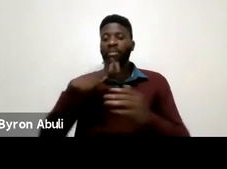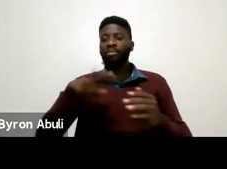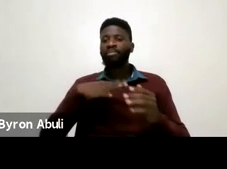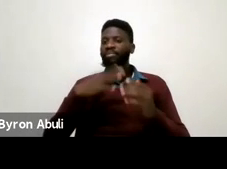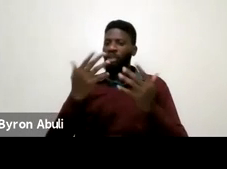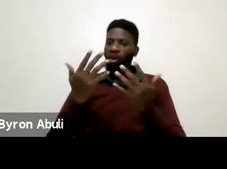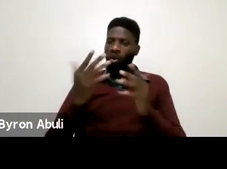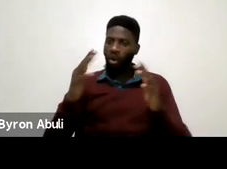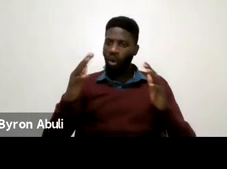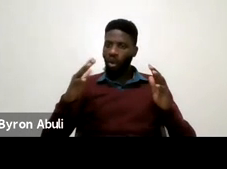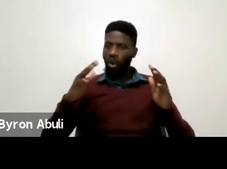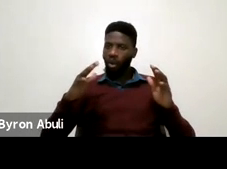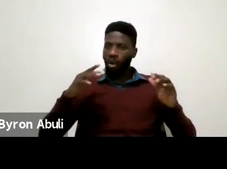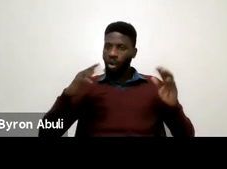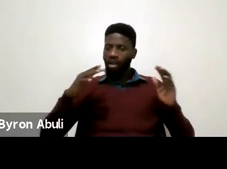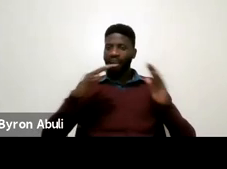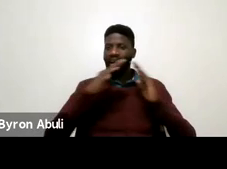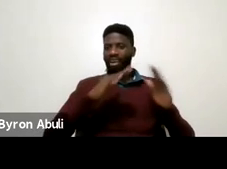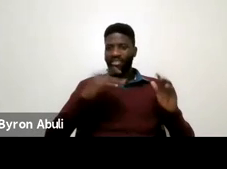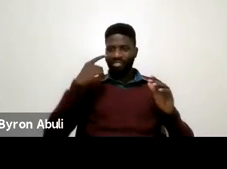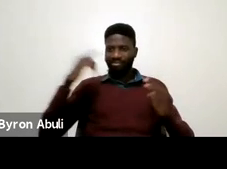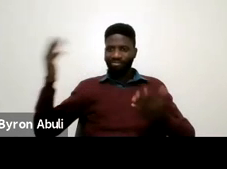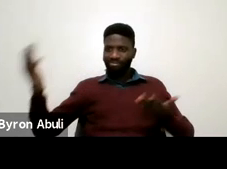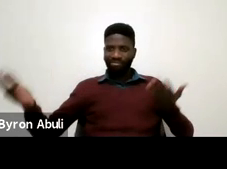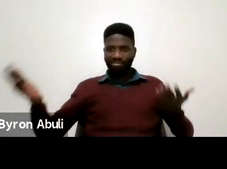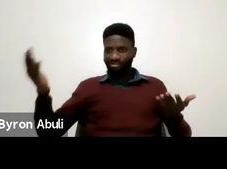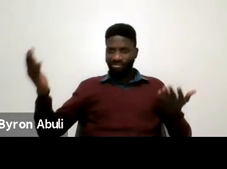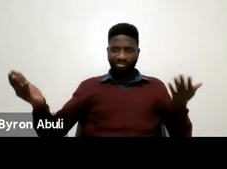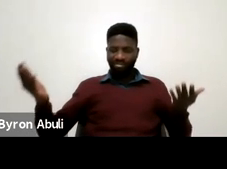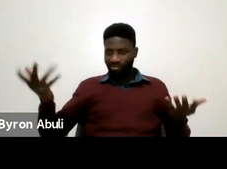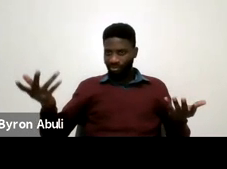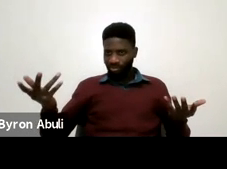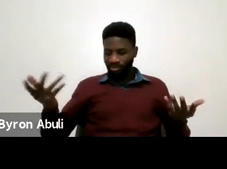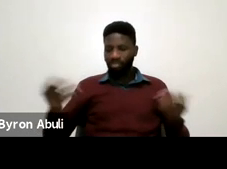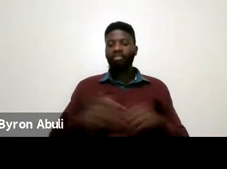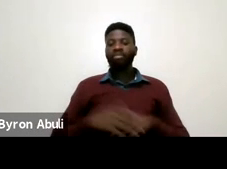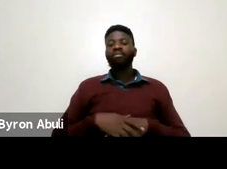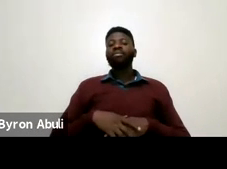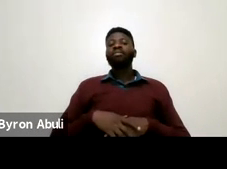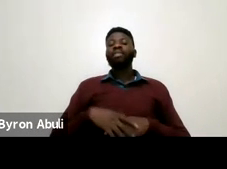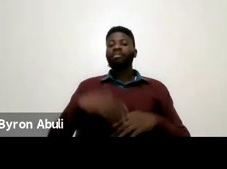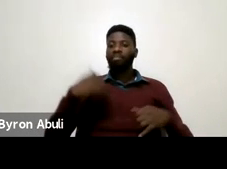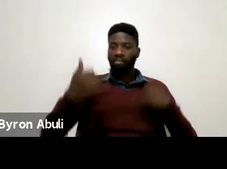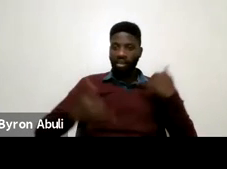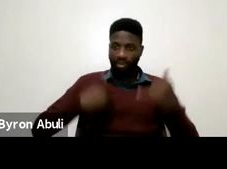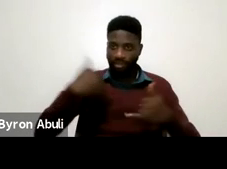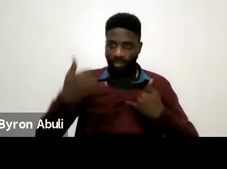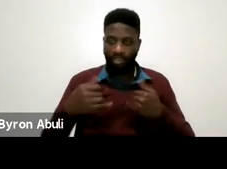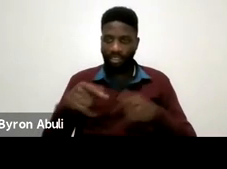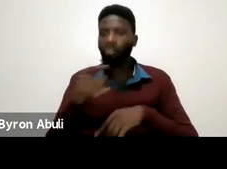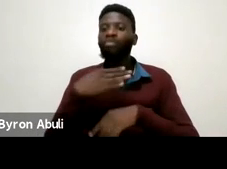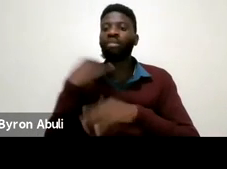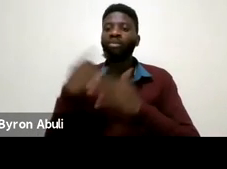you look at that and you're talking of your Simba, are you not in your own world? So pleasure is about what you want, the value you give